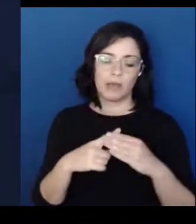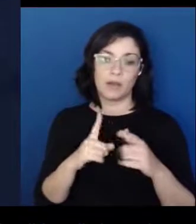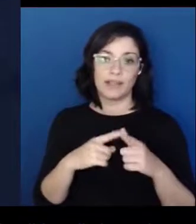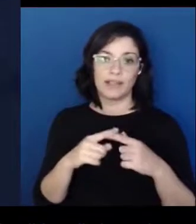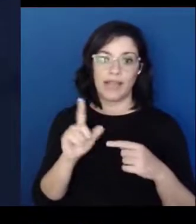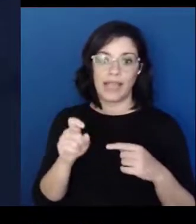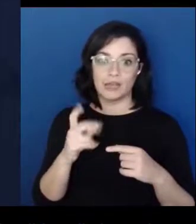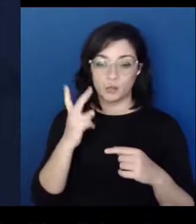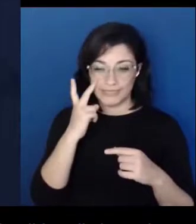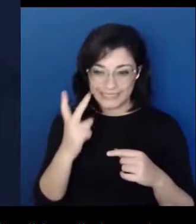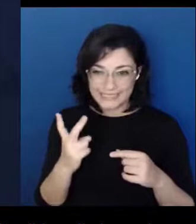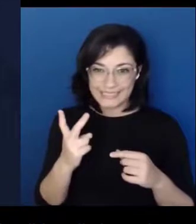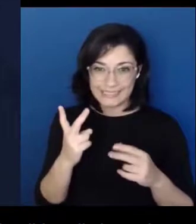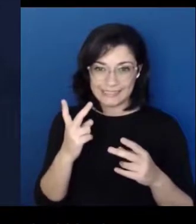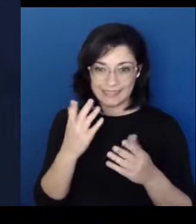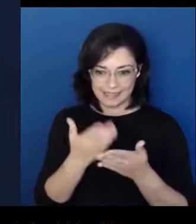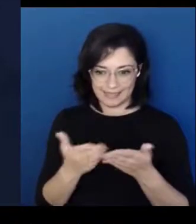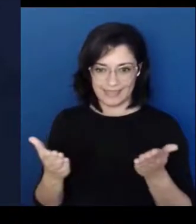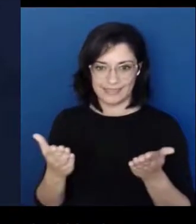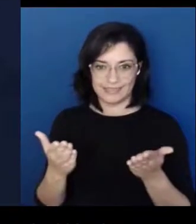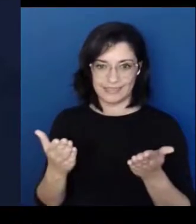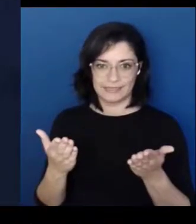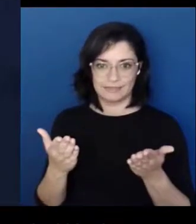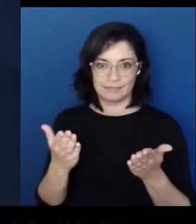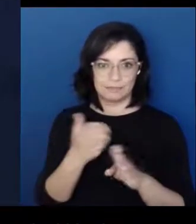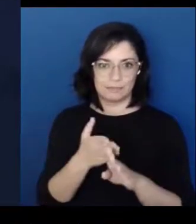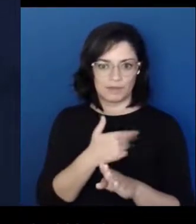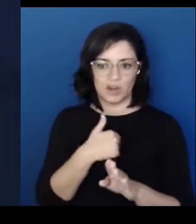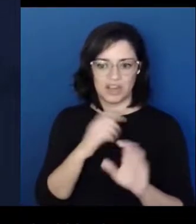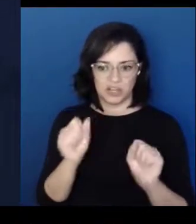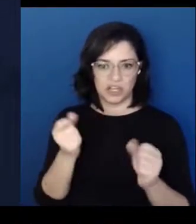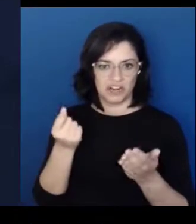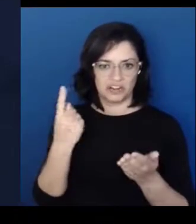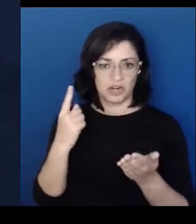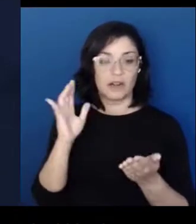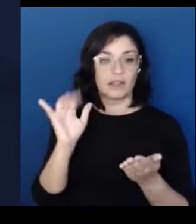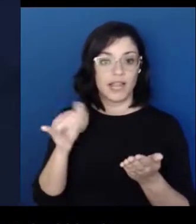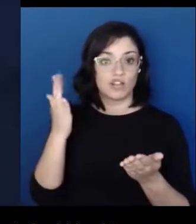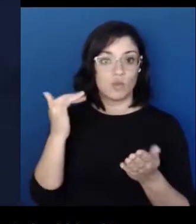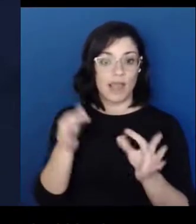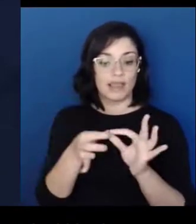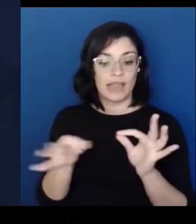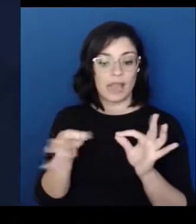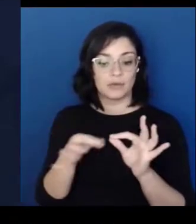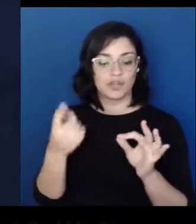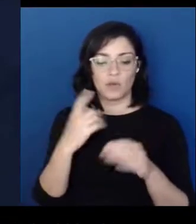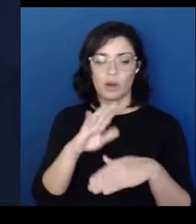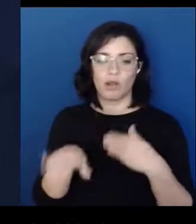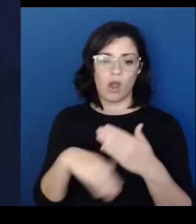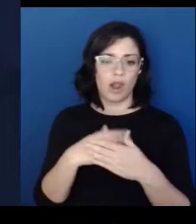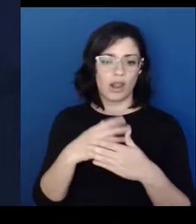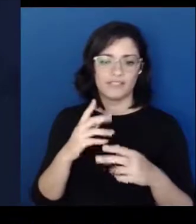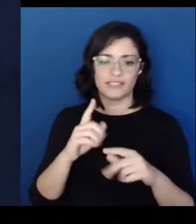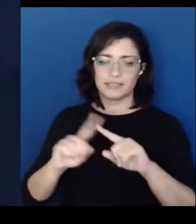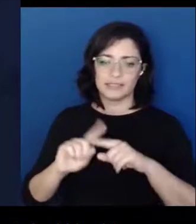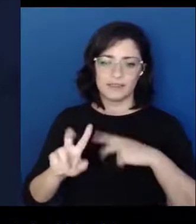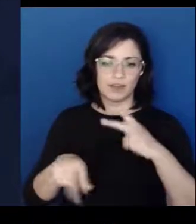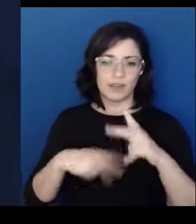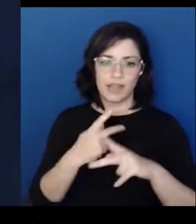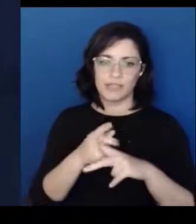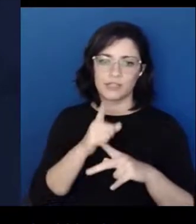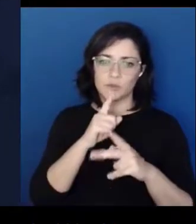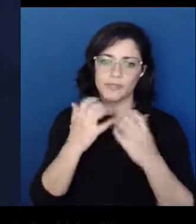order to understand it. That is why captioning in all of its forms is crucial to me. You know,